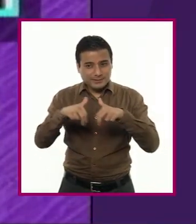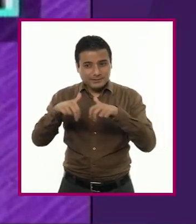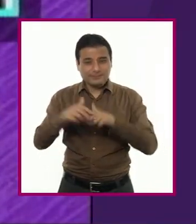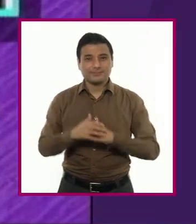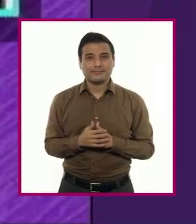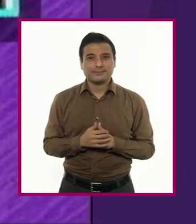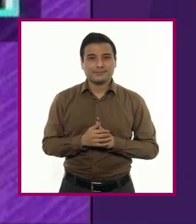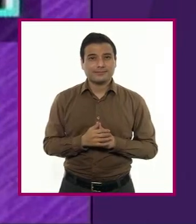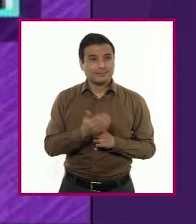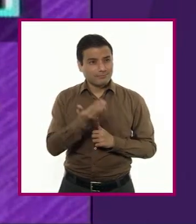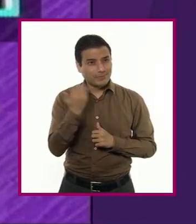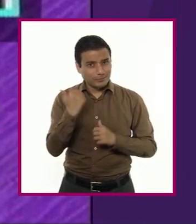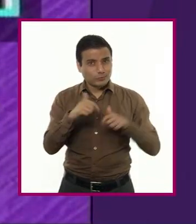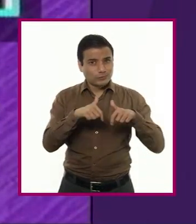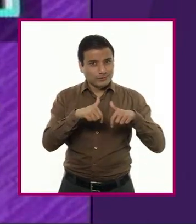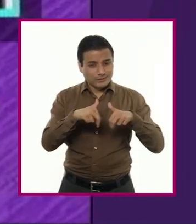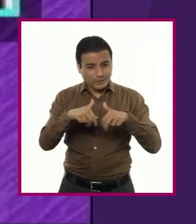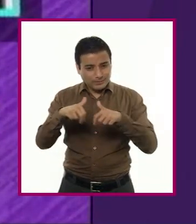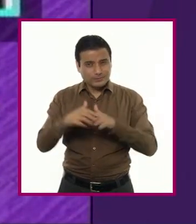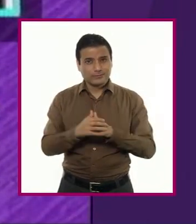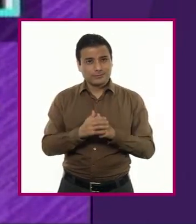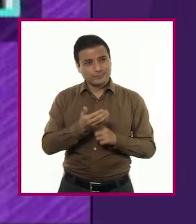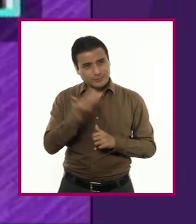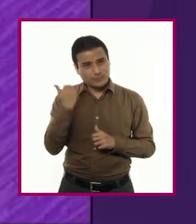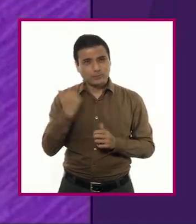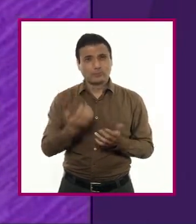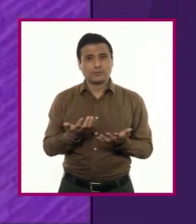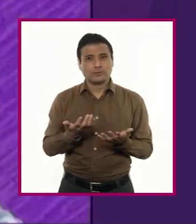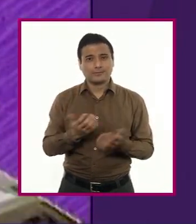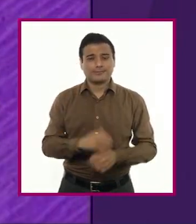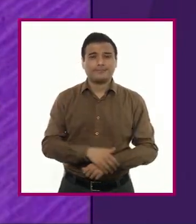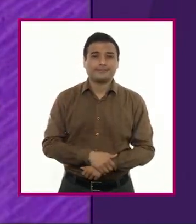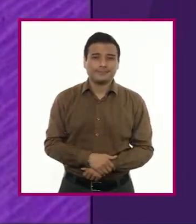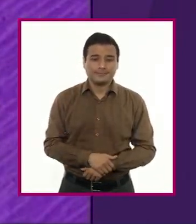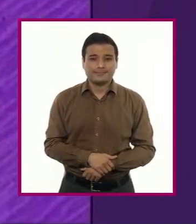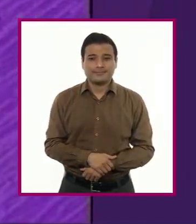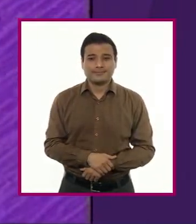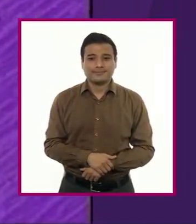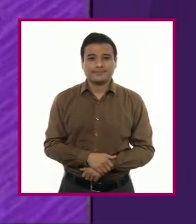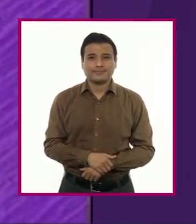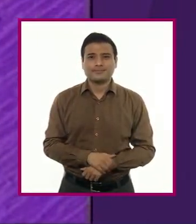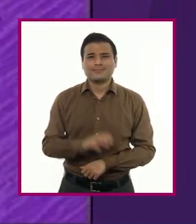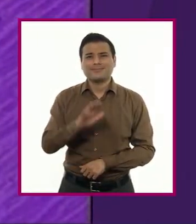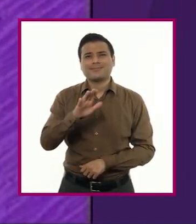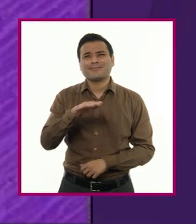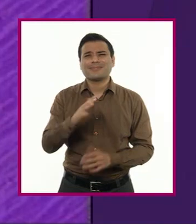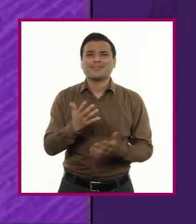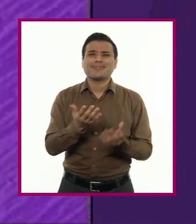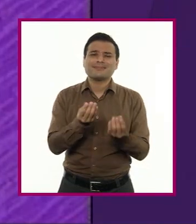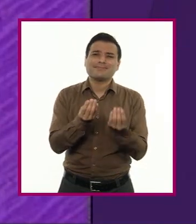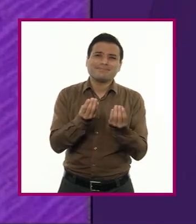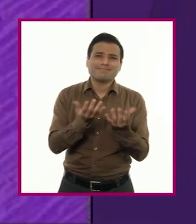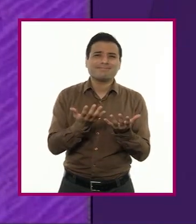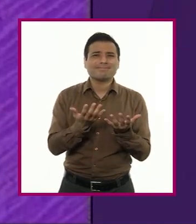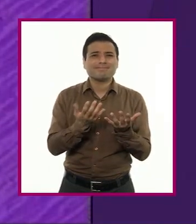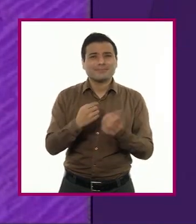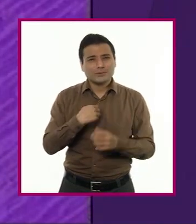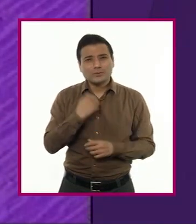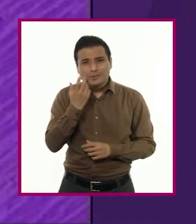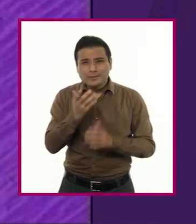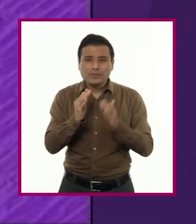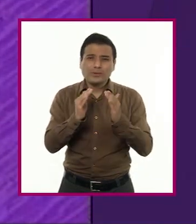Why don't we take? Why don't we? Oh, Dizzy, come on, please. I really want to stay